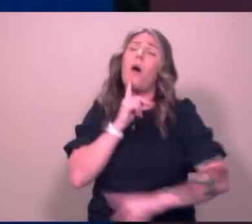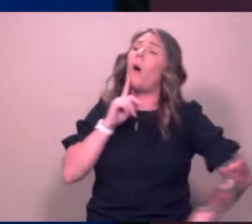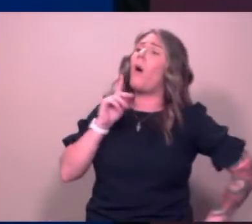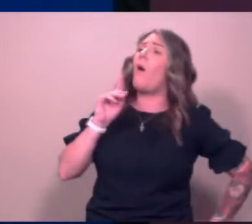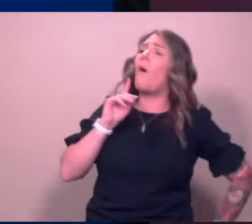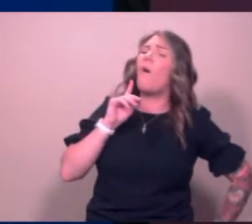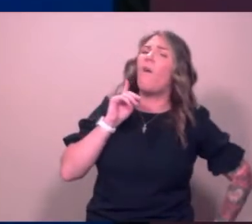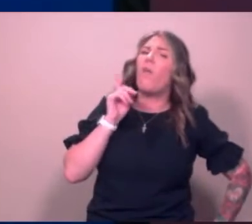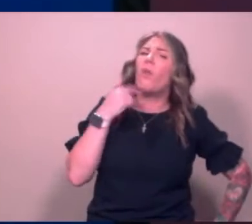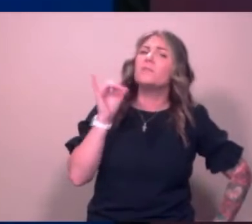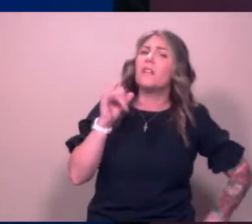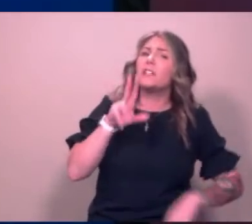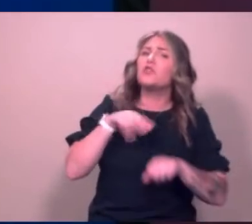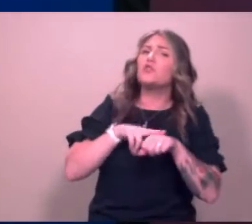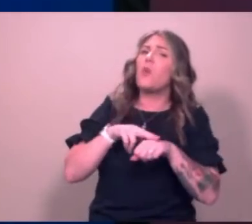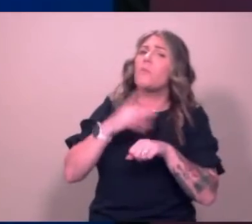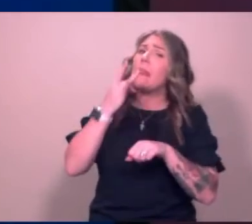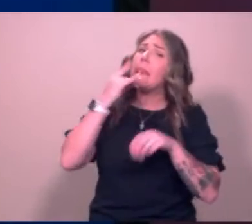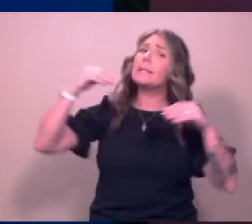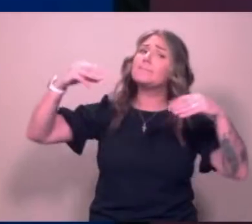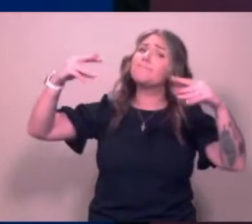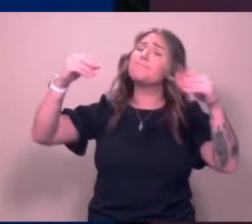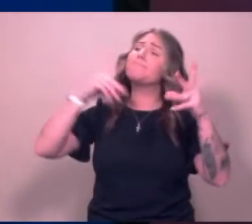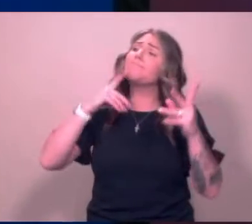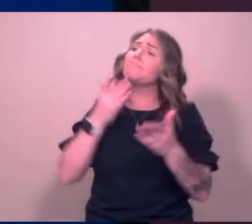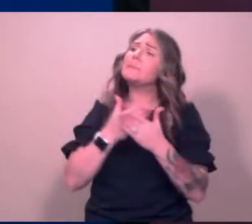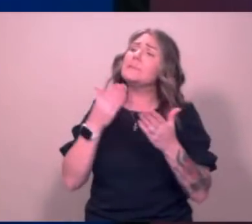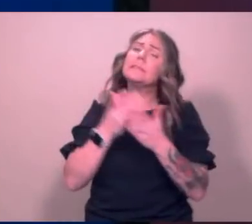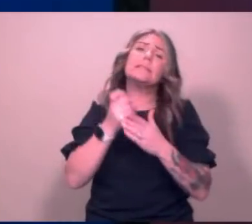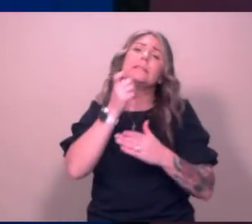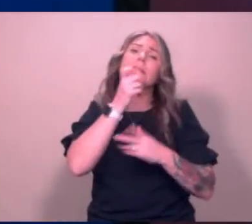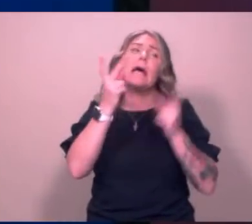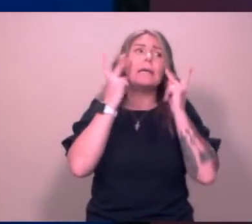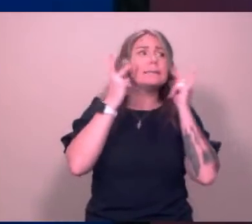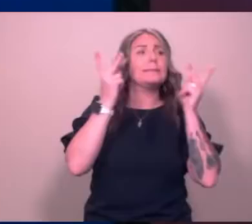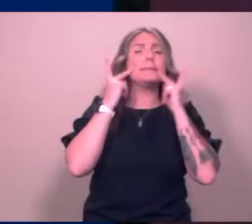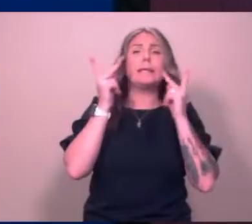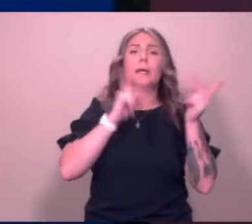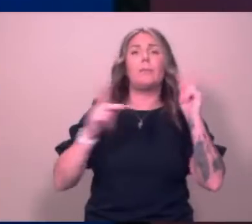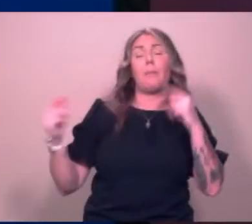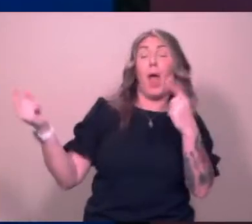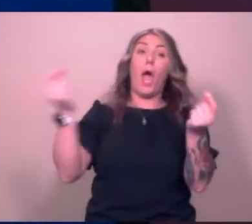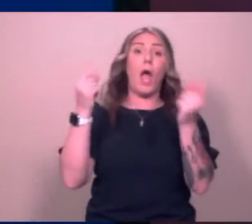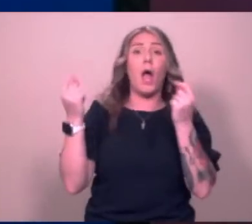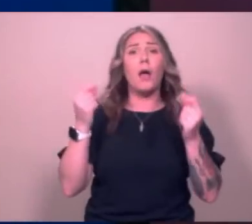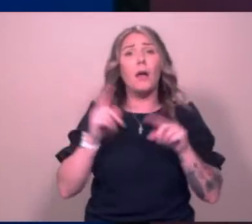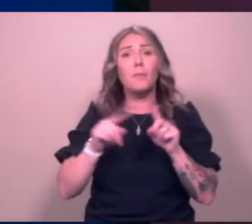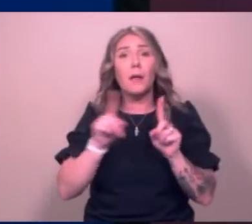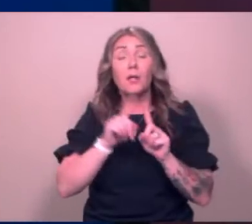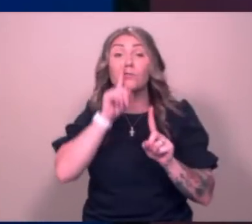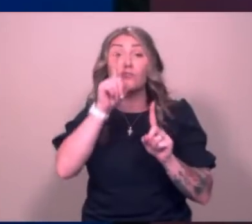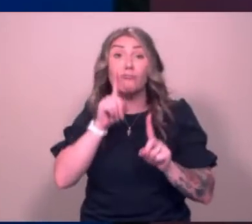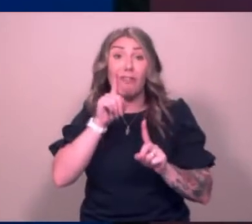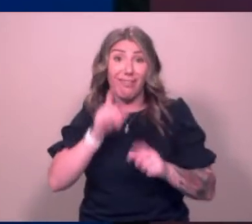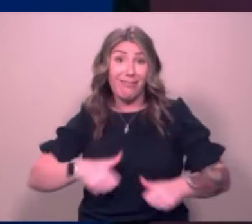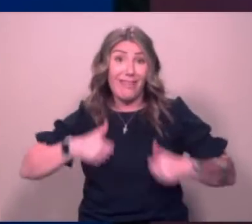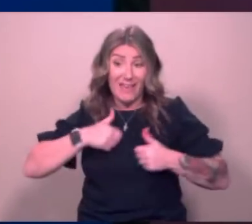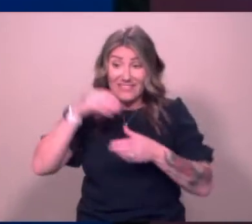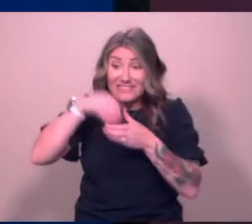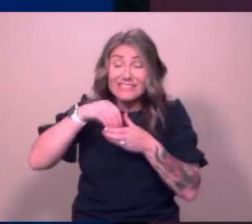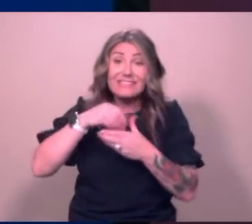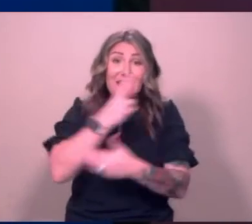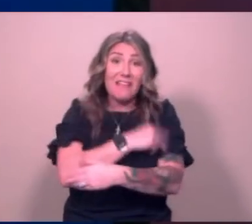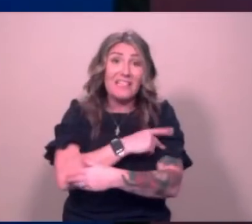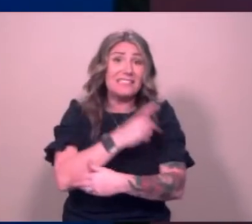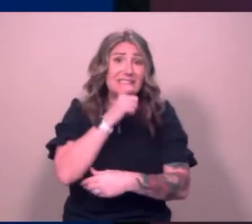normal. The lights are on, it seems like things are going. They don't see smoke rising out of the rooftops. But the reality is inside, things are not normal,